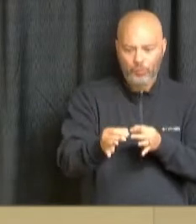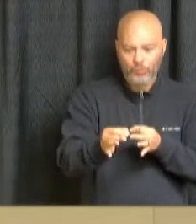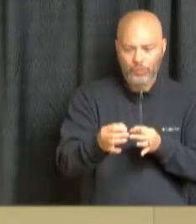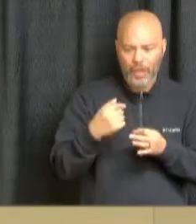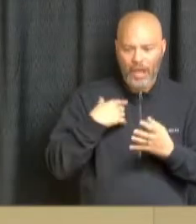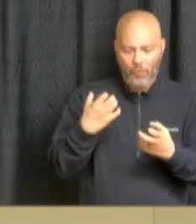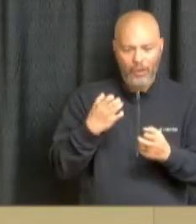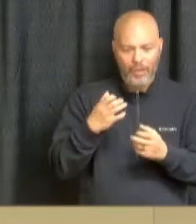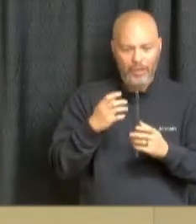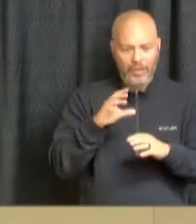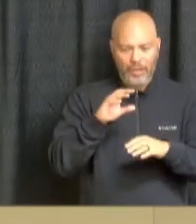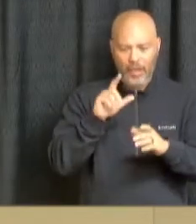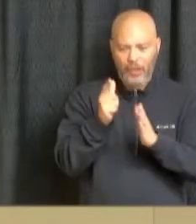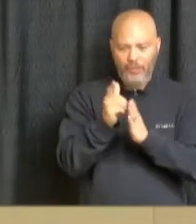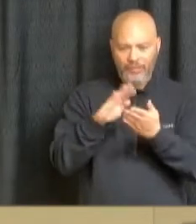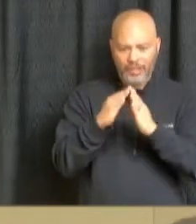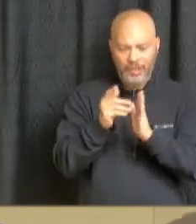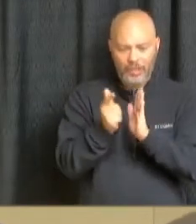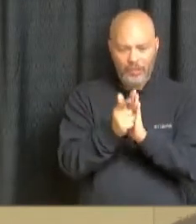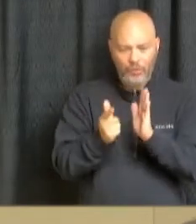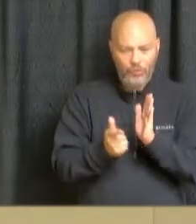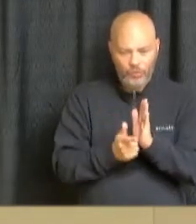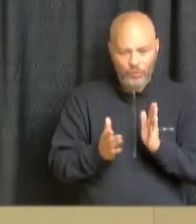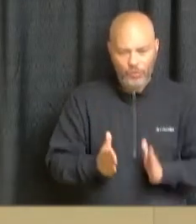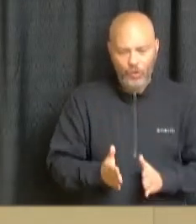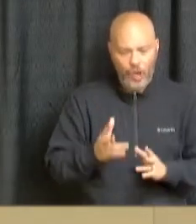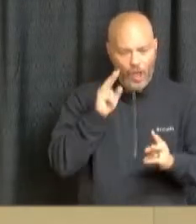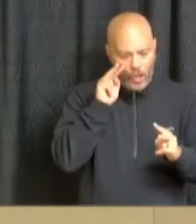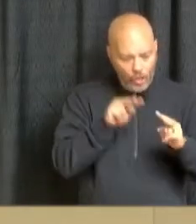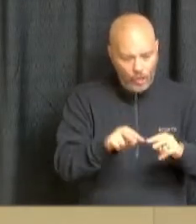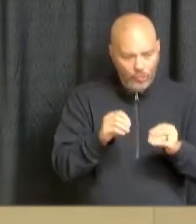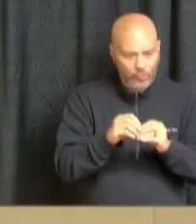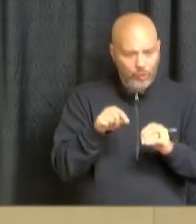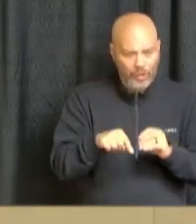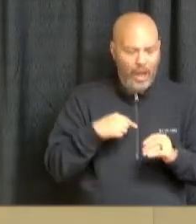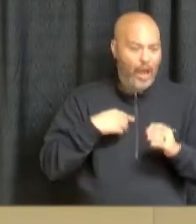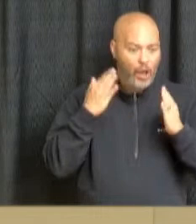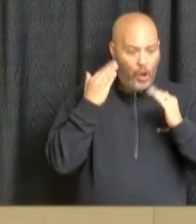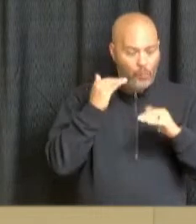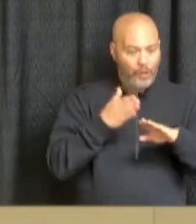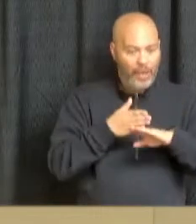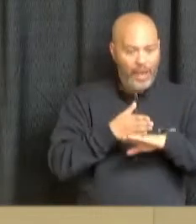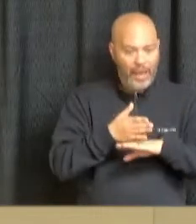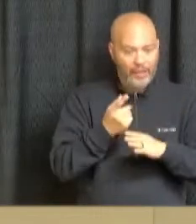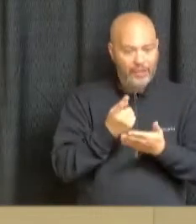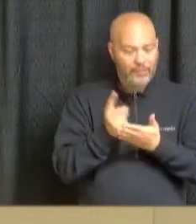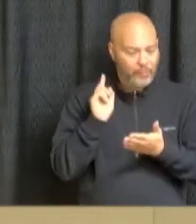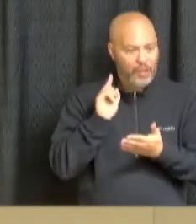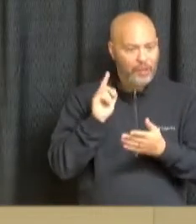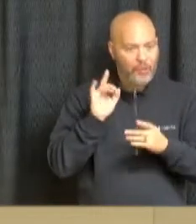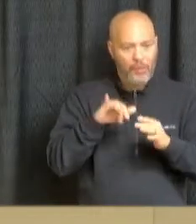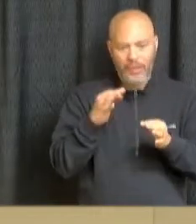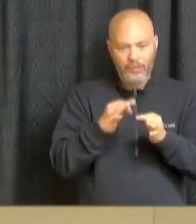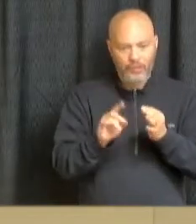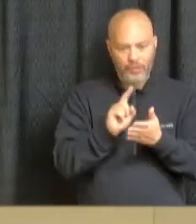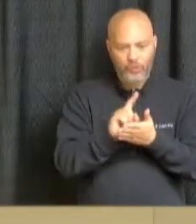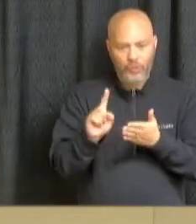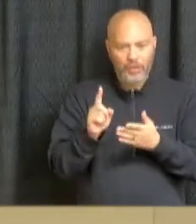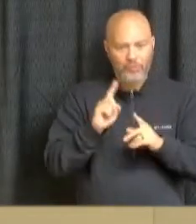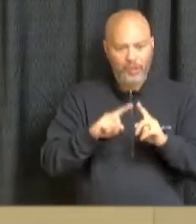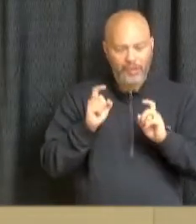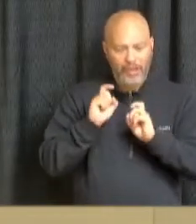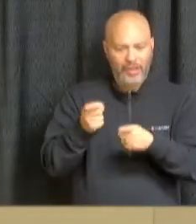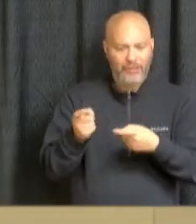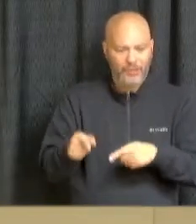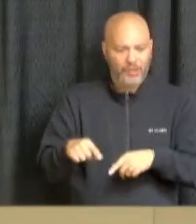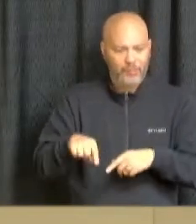like council to take a look at this a little more in depth. I was hoping after executive committee, but that's just a week. But that'll give